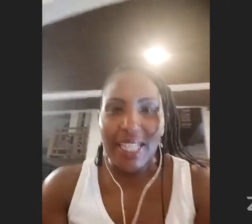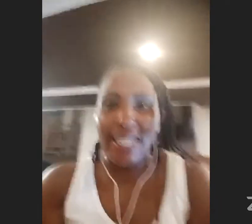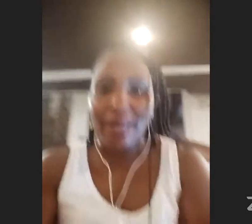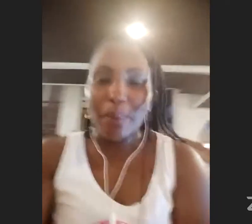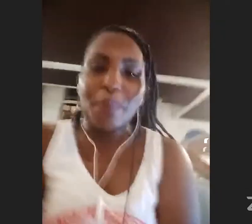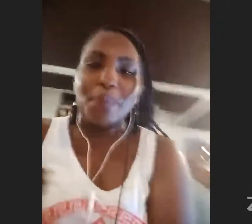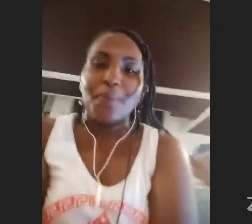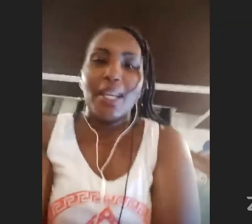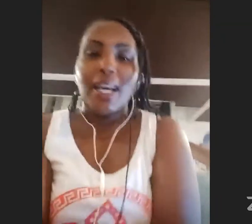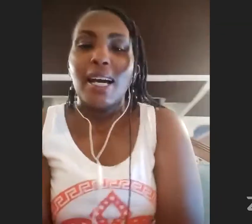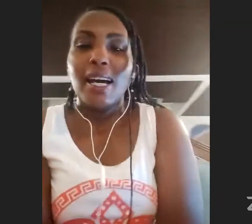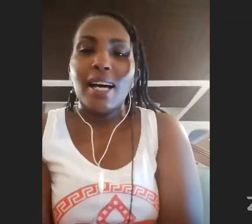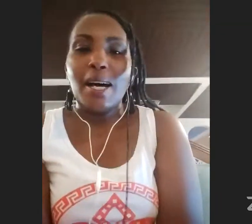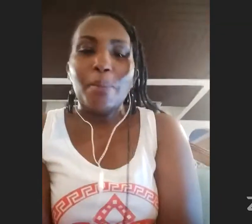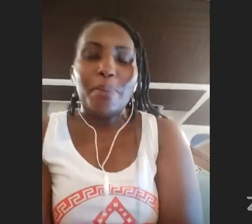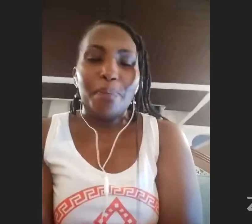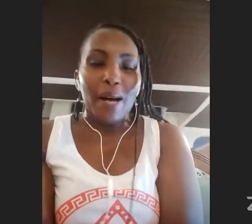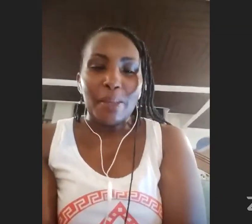Nzula.